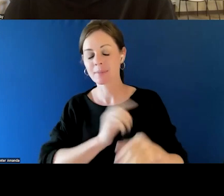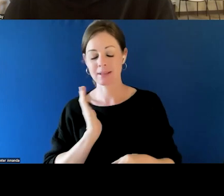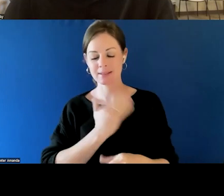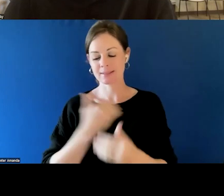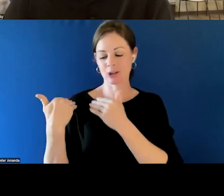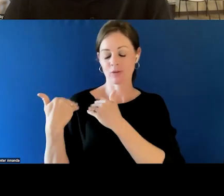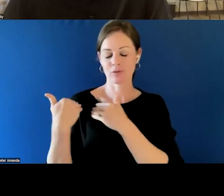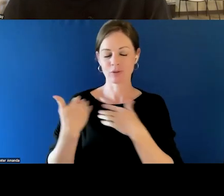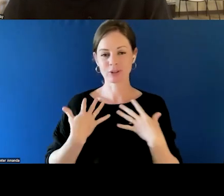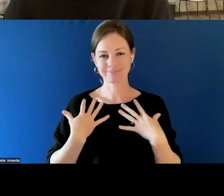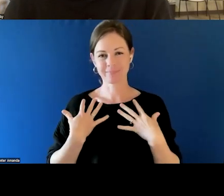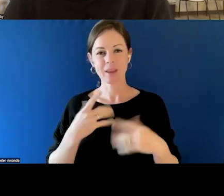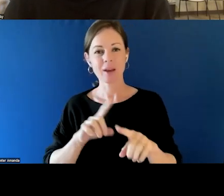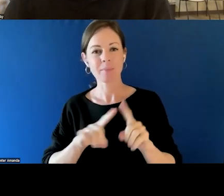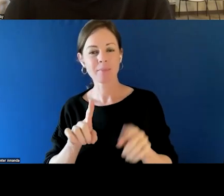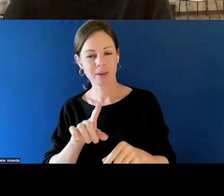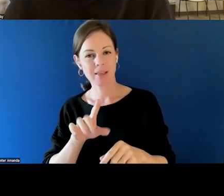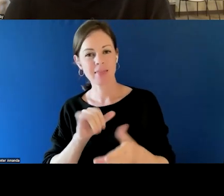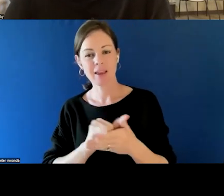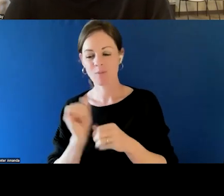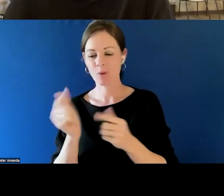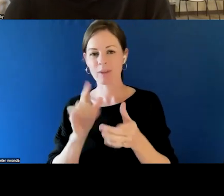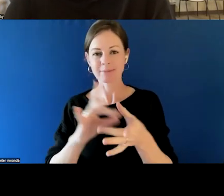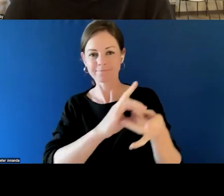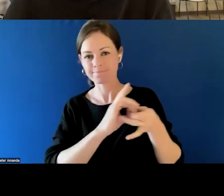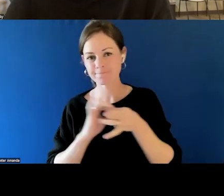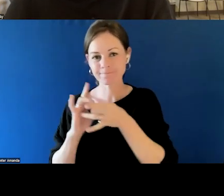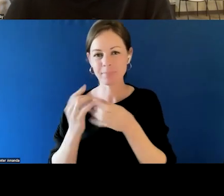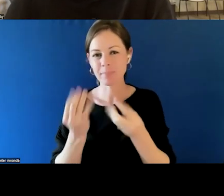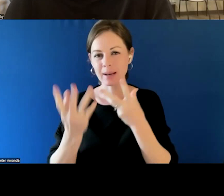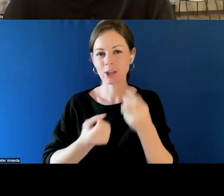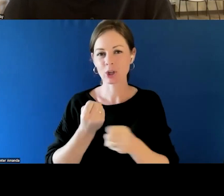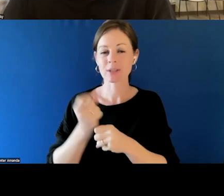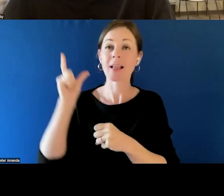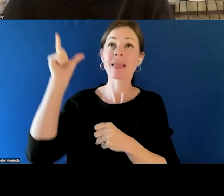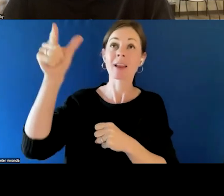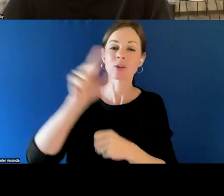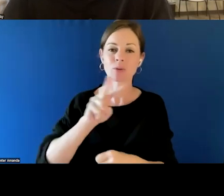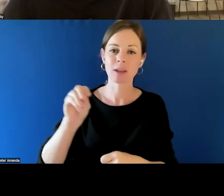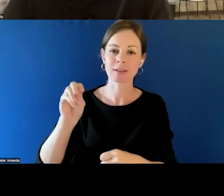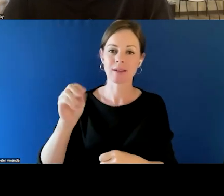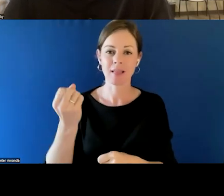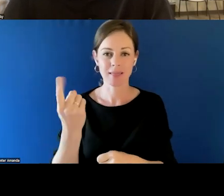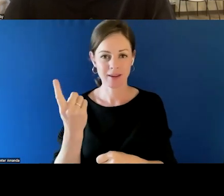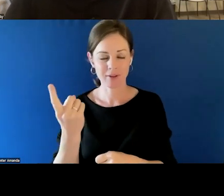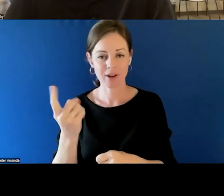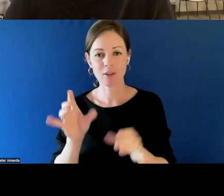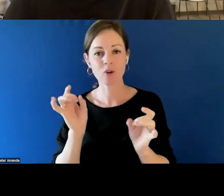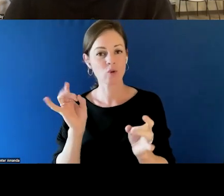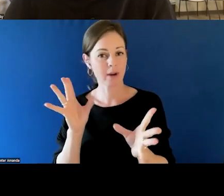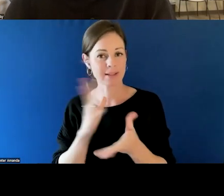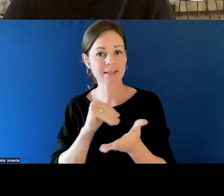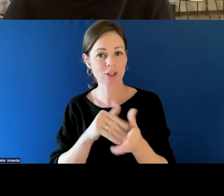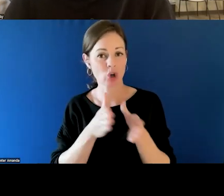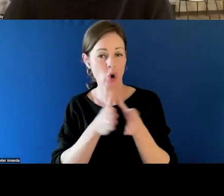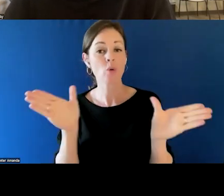law enforcement. But even with all that collaboration, several years later in 2011, when our crisis center opened, it did experience